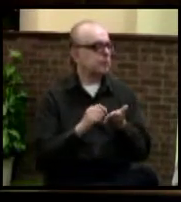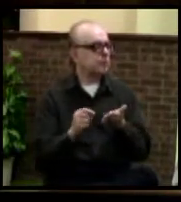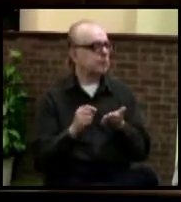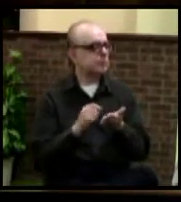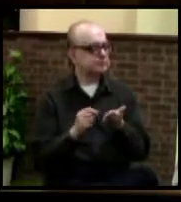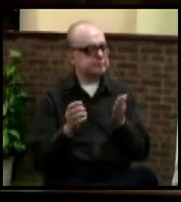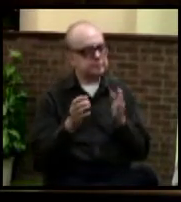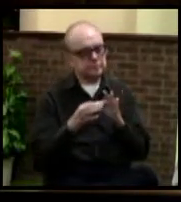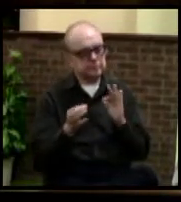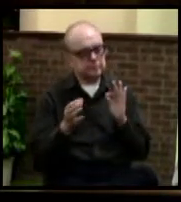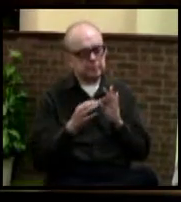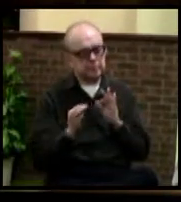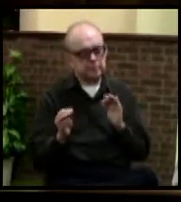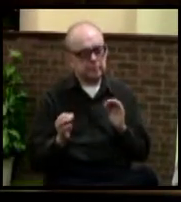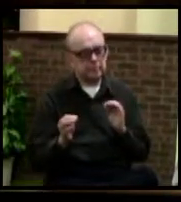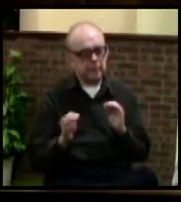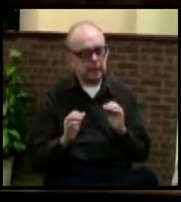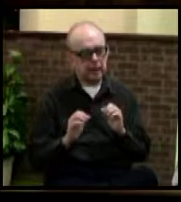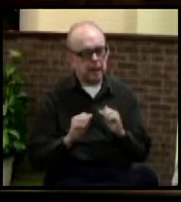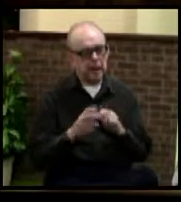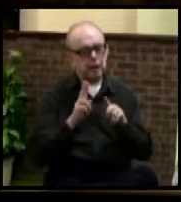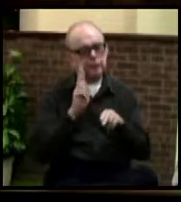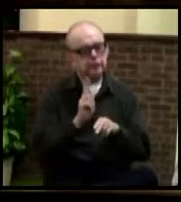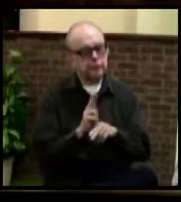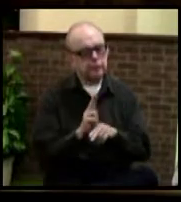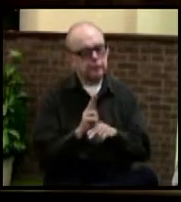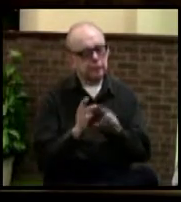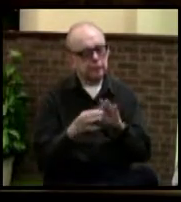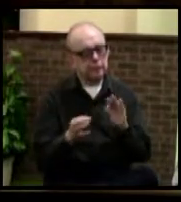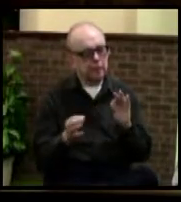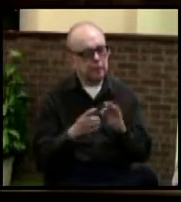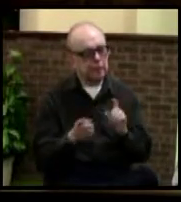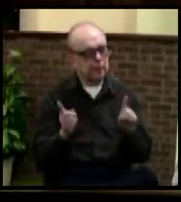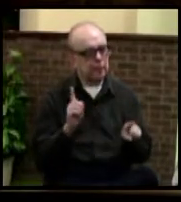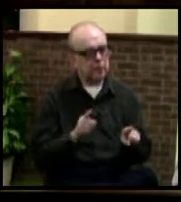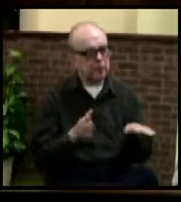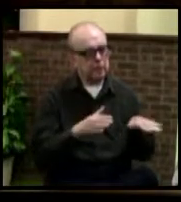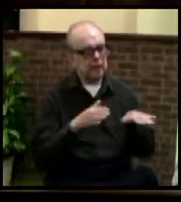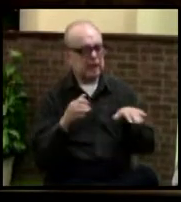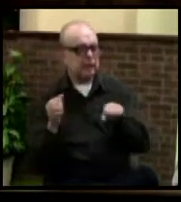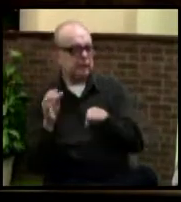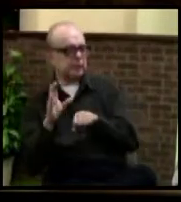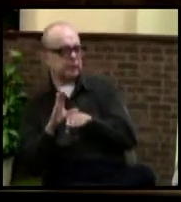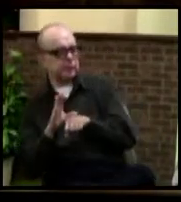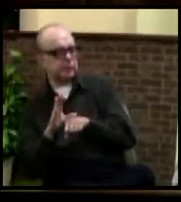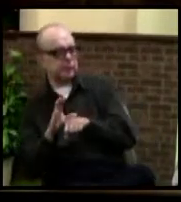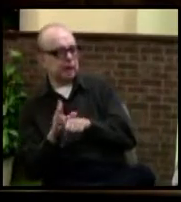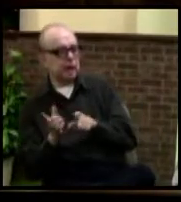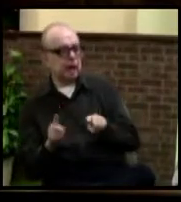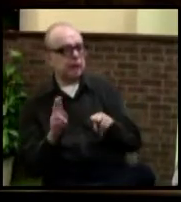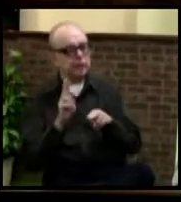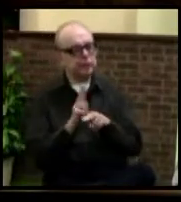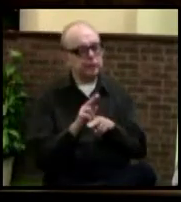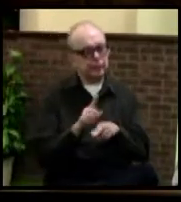scriptures. But how do you apply those scriptures when you walk out of here?